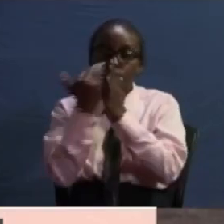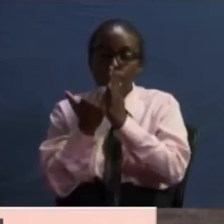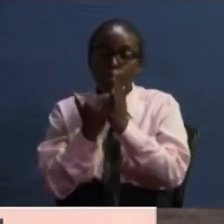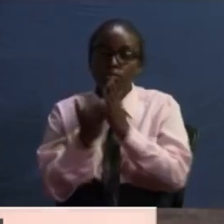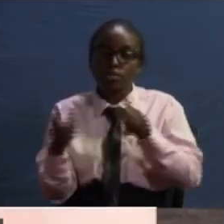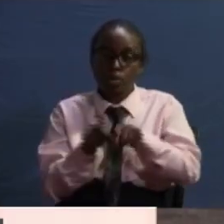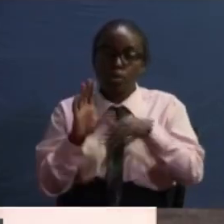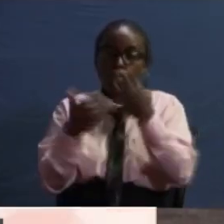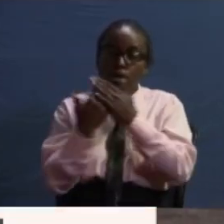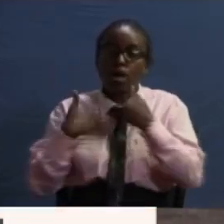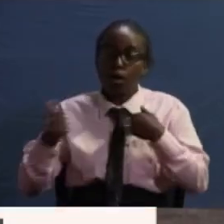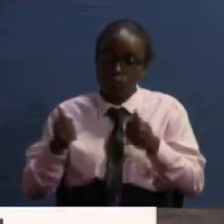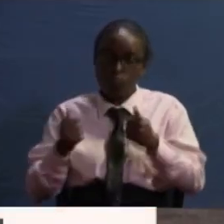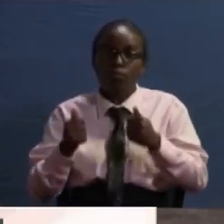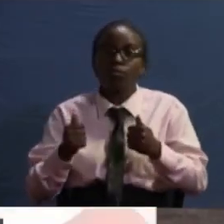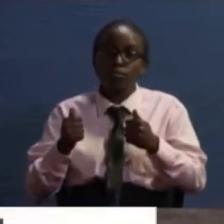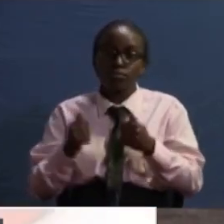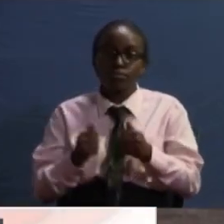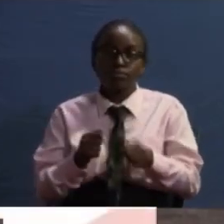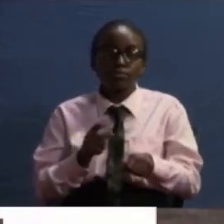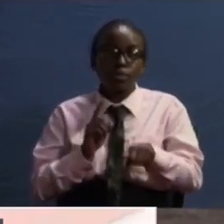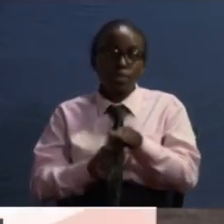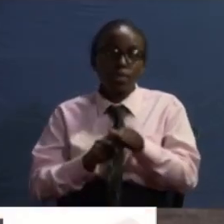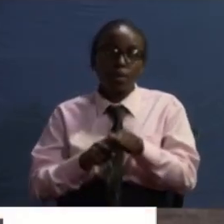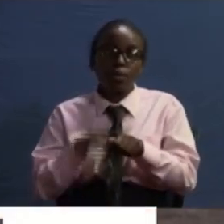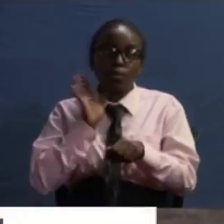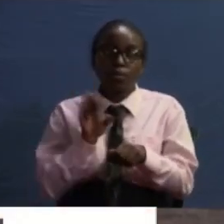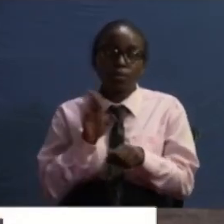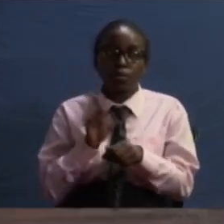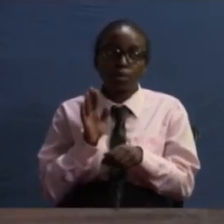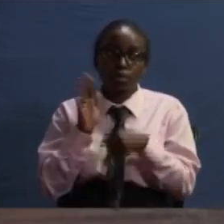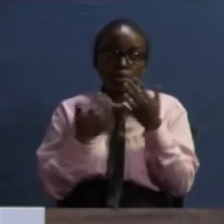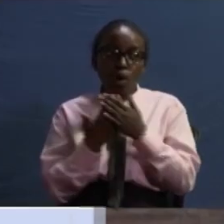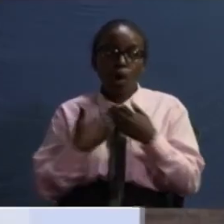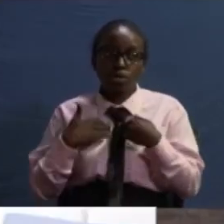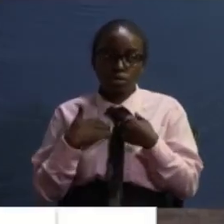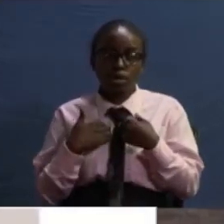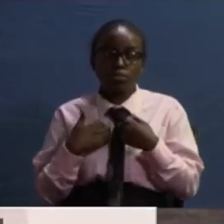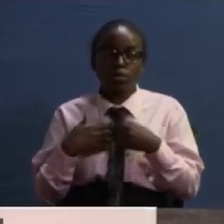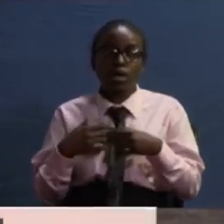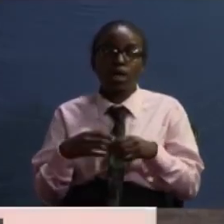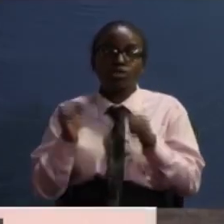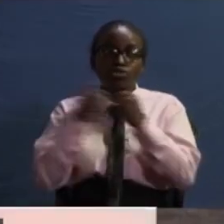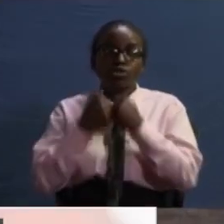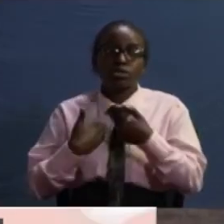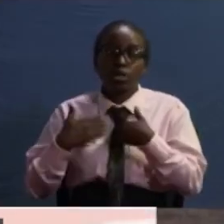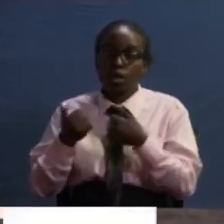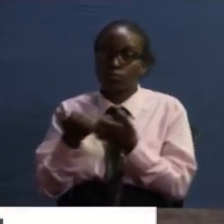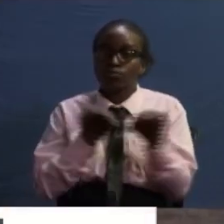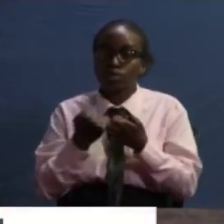initiatives we strive to equip women with the skills and opportunities they need to